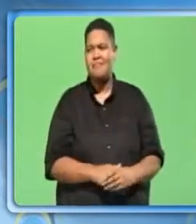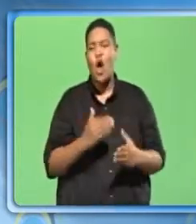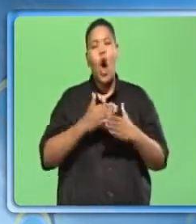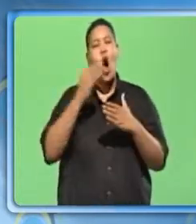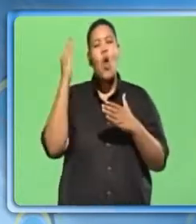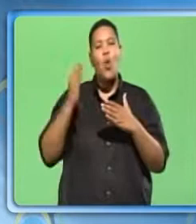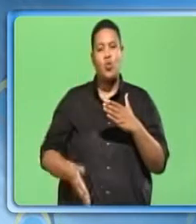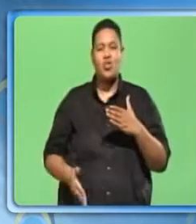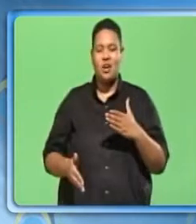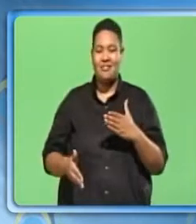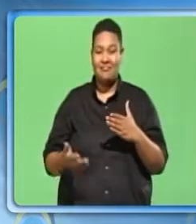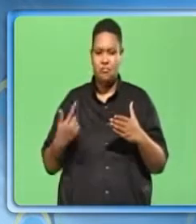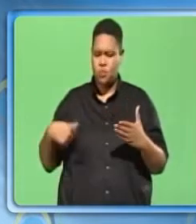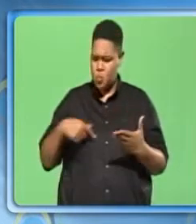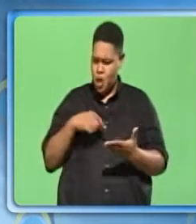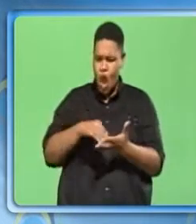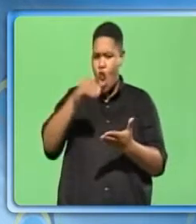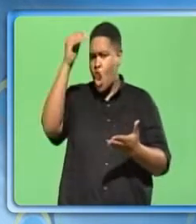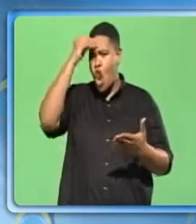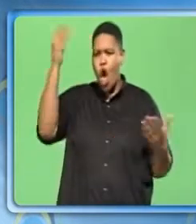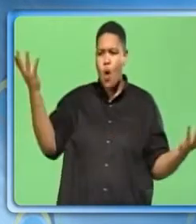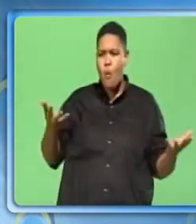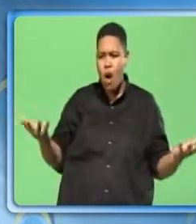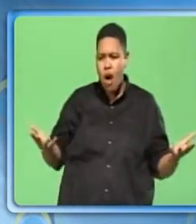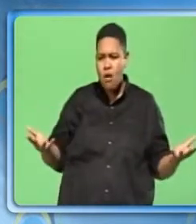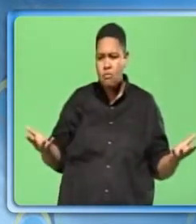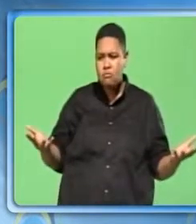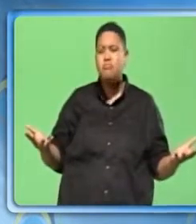Conclusion. What have we learned?